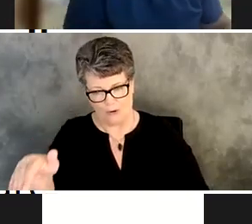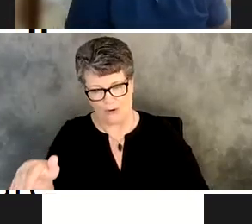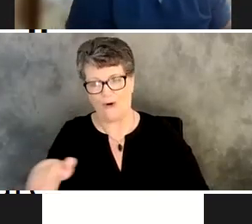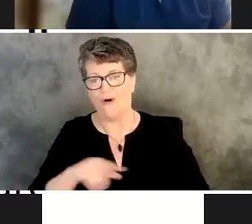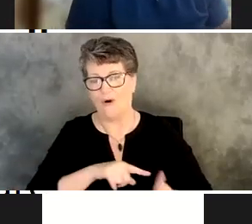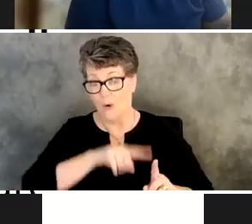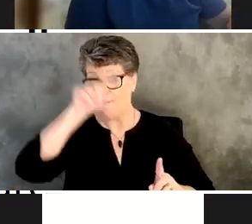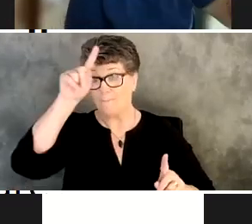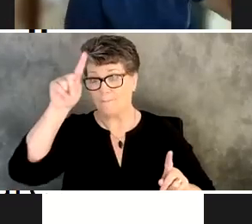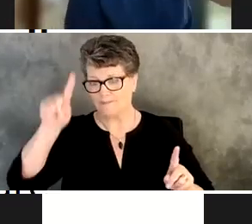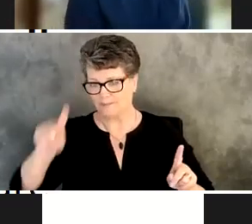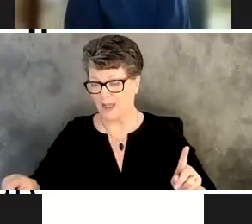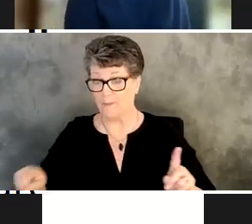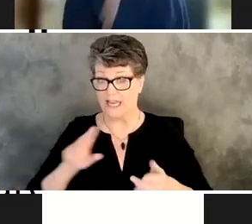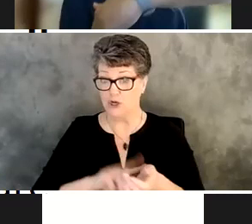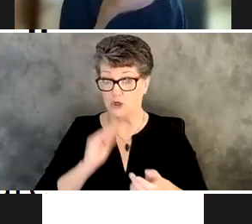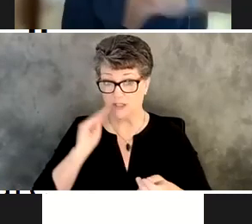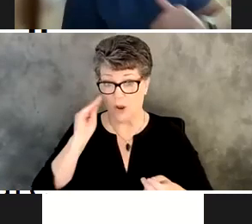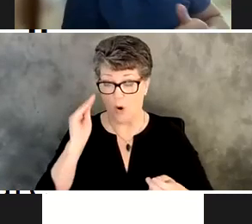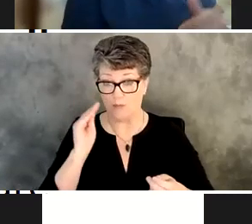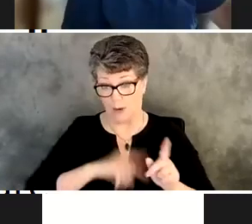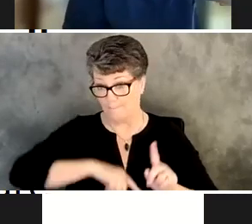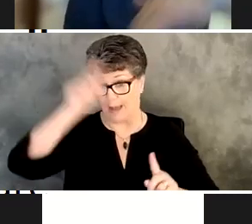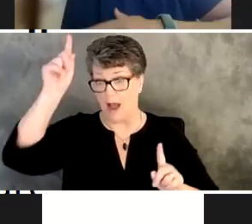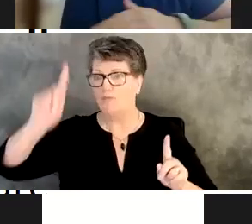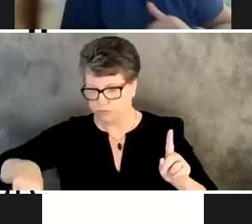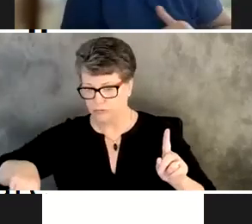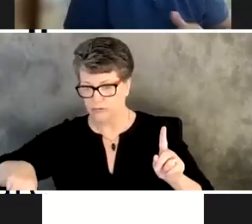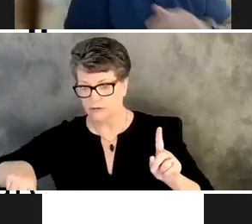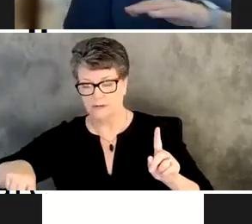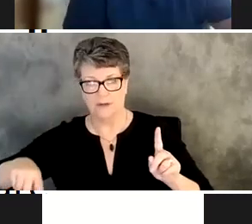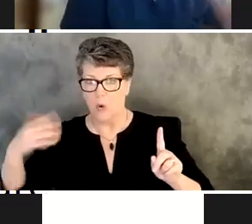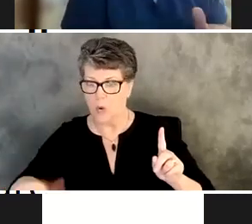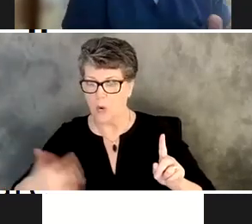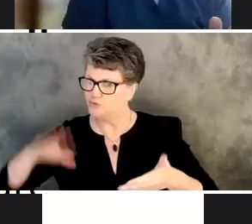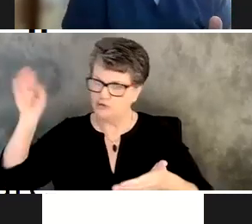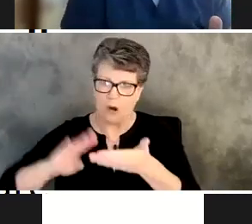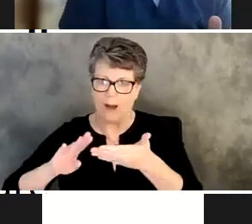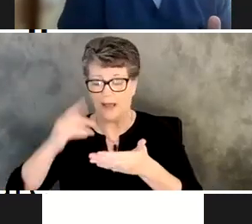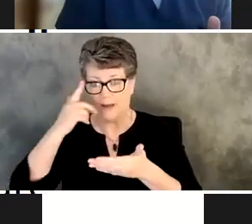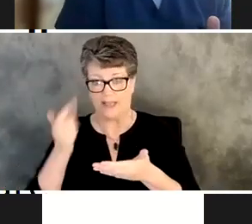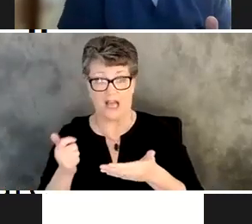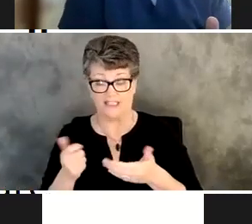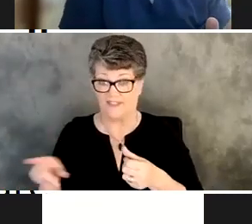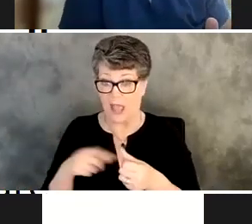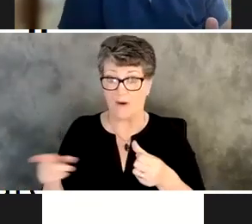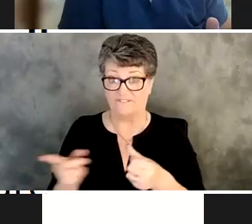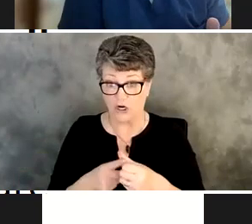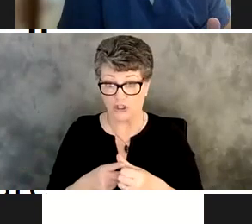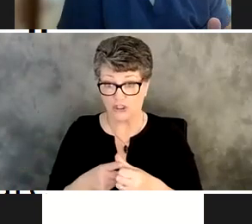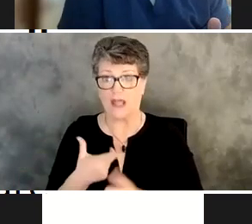but what did we see in nursing homes? They went like that. Their cases dropped rapidly because we got to them first and quickest,